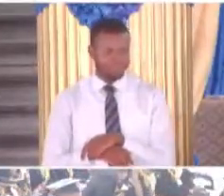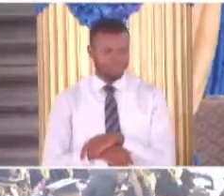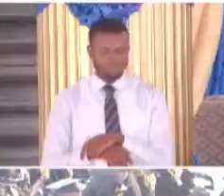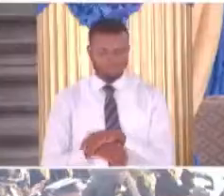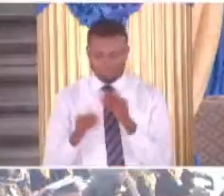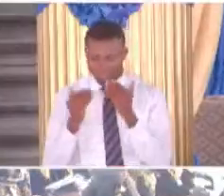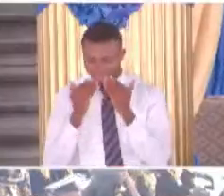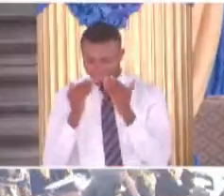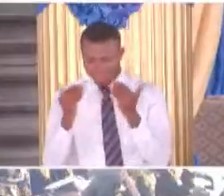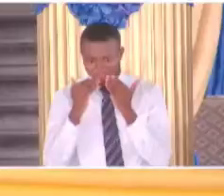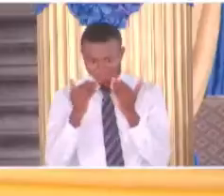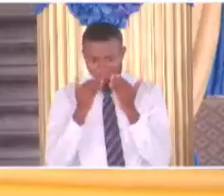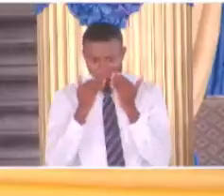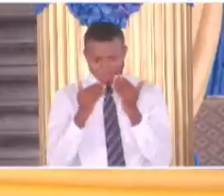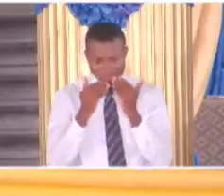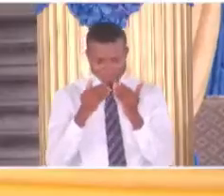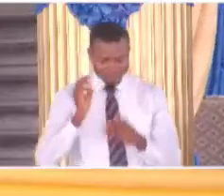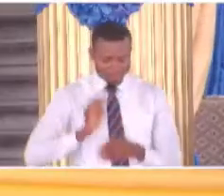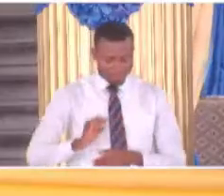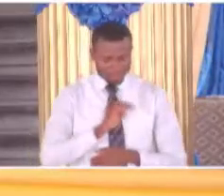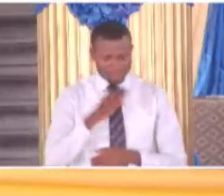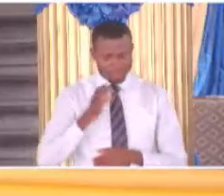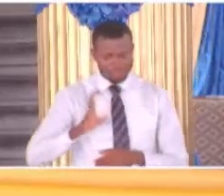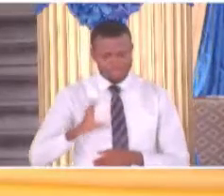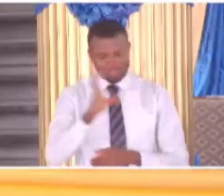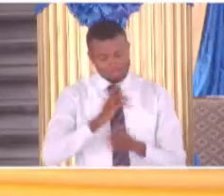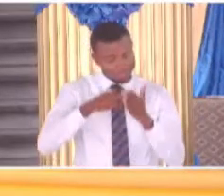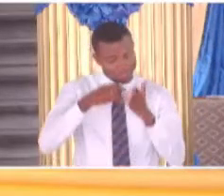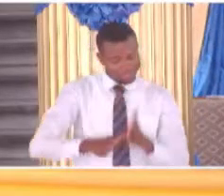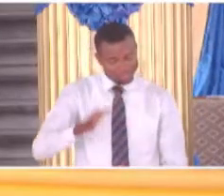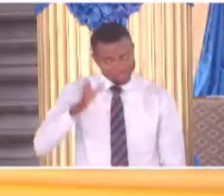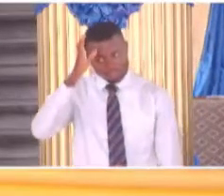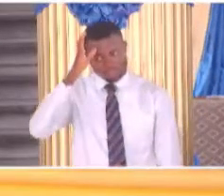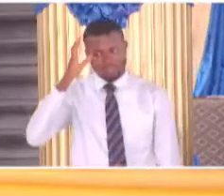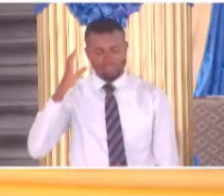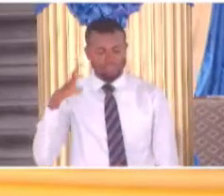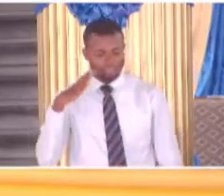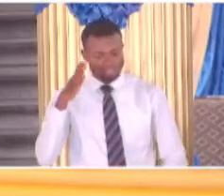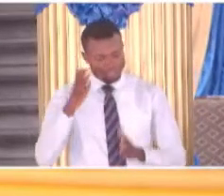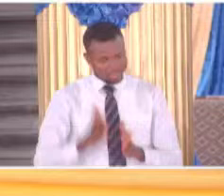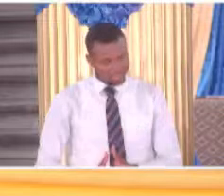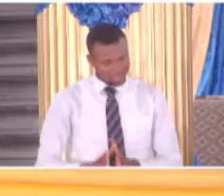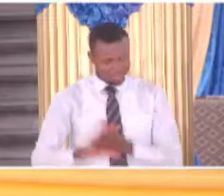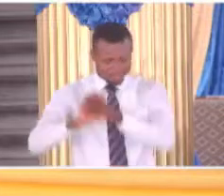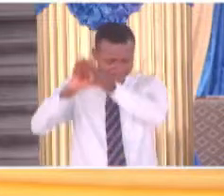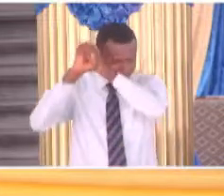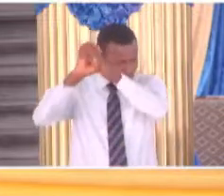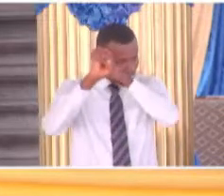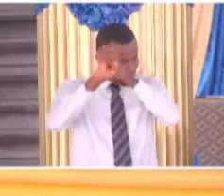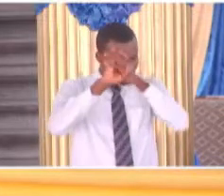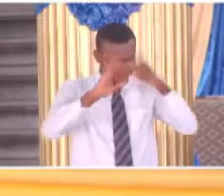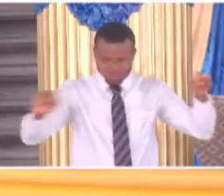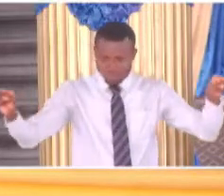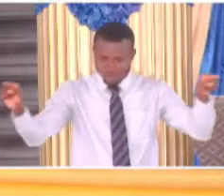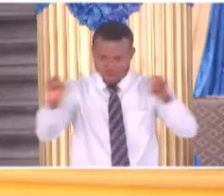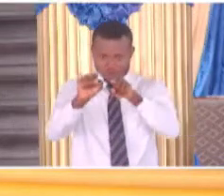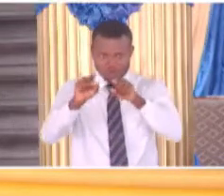Thank you very much, Member of Council representing the Chancellor, and congratulations to all of